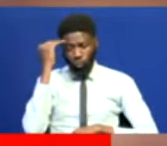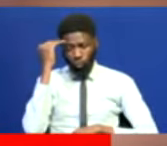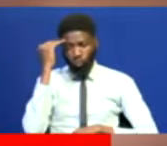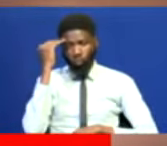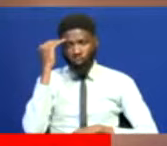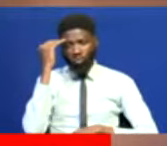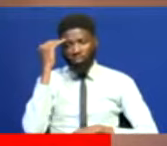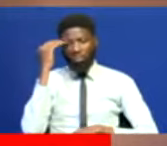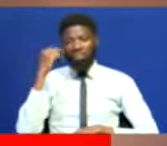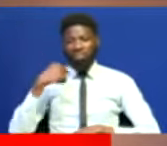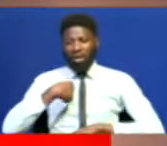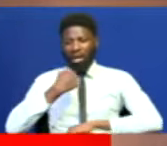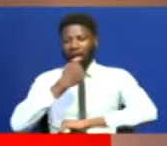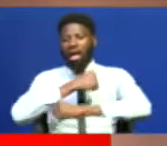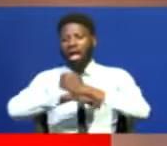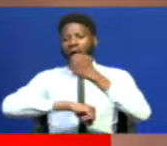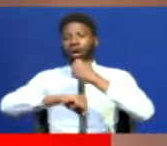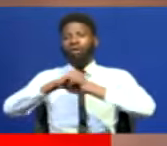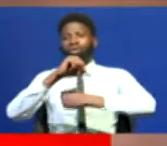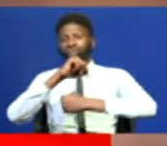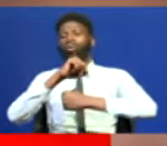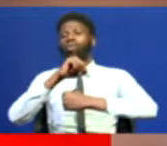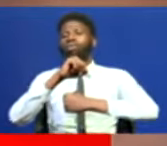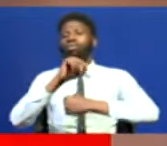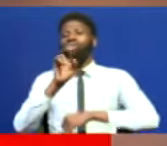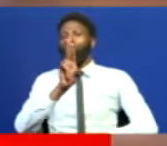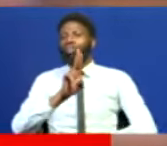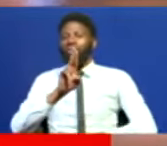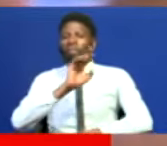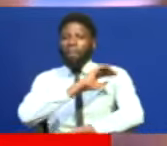conferred upon me by Section